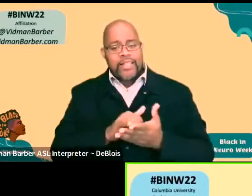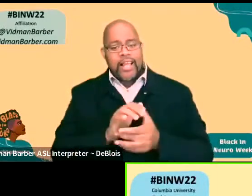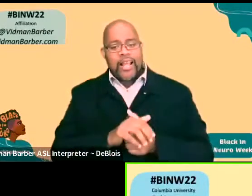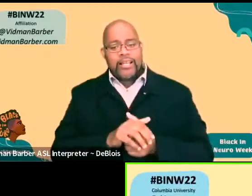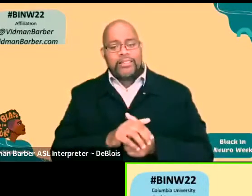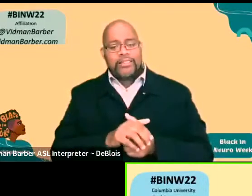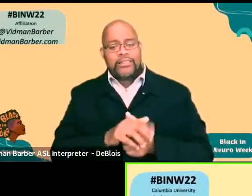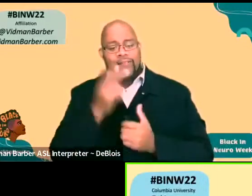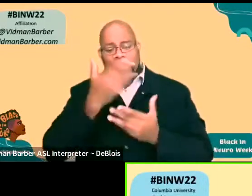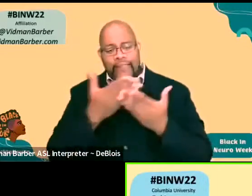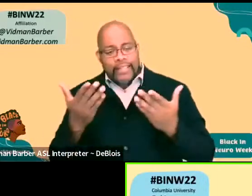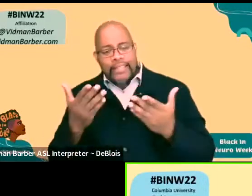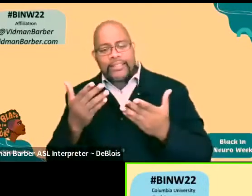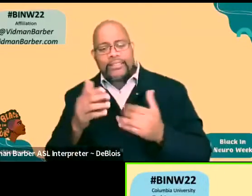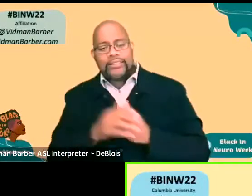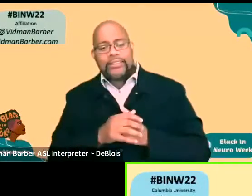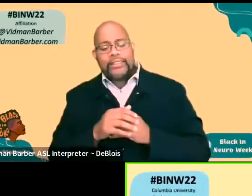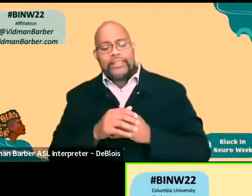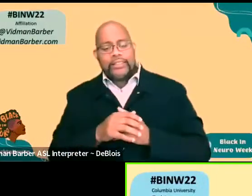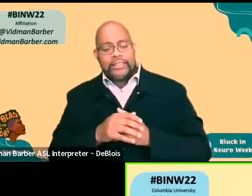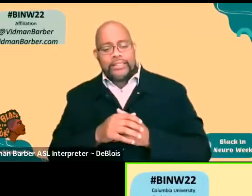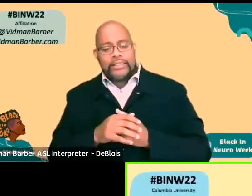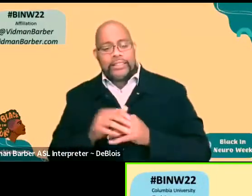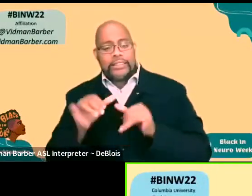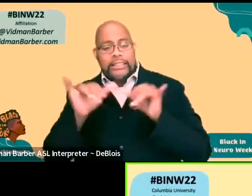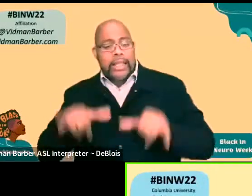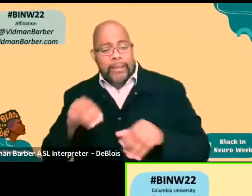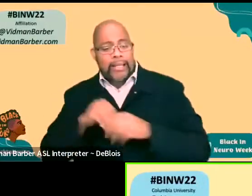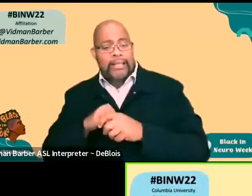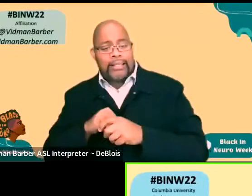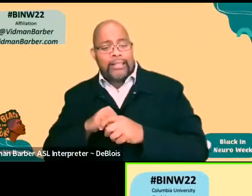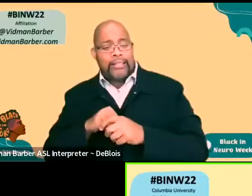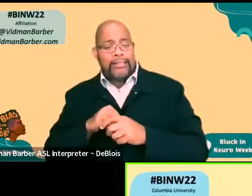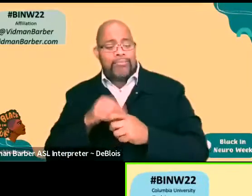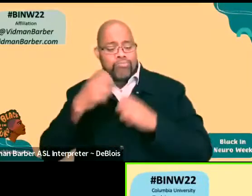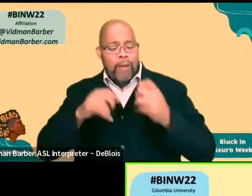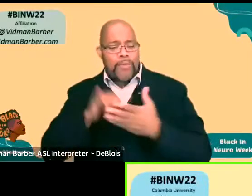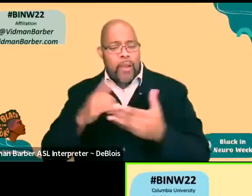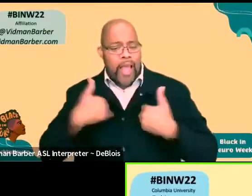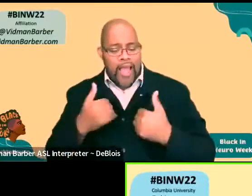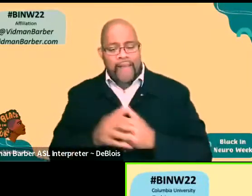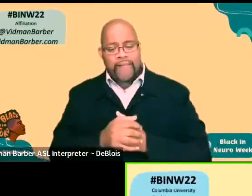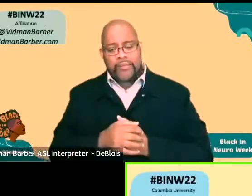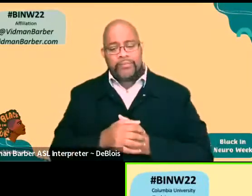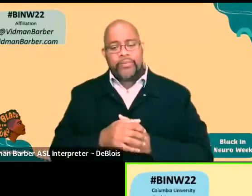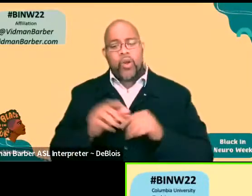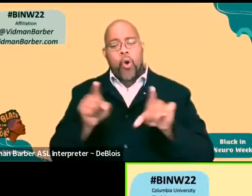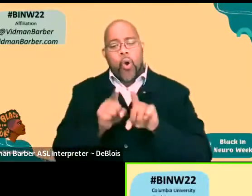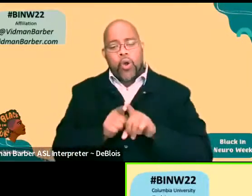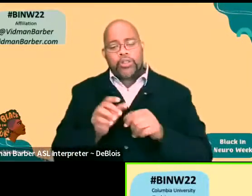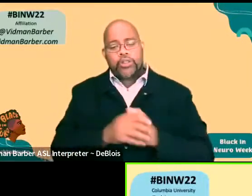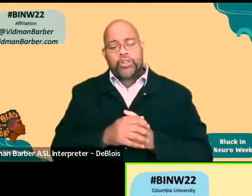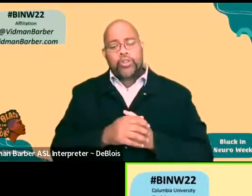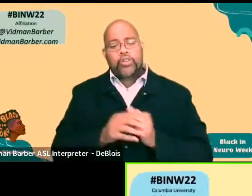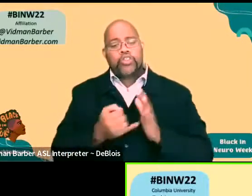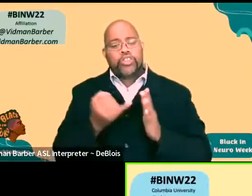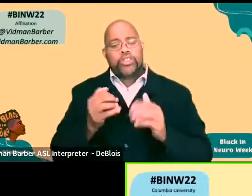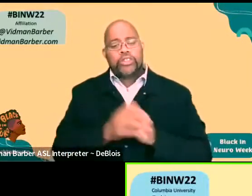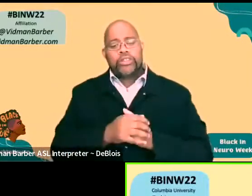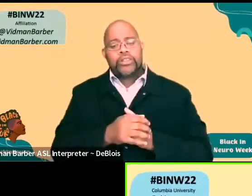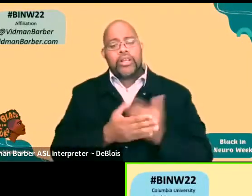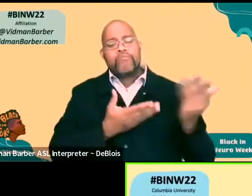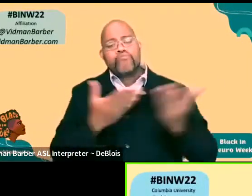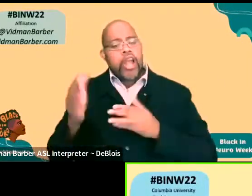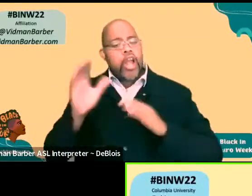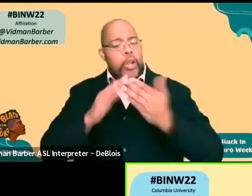funny mechanisms to systemics and systematic problems that we have. And also just bringing in the